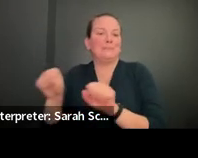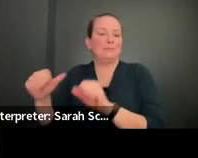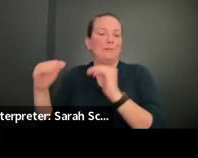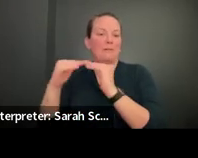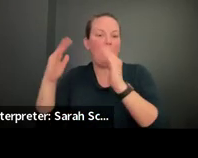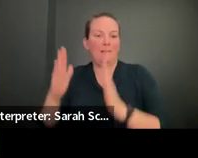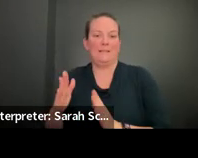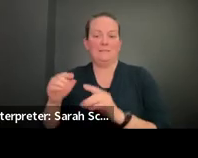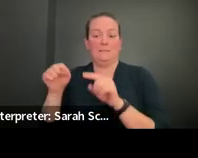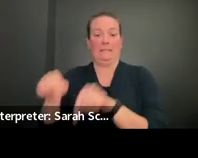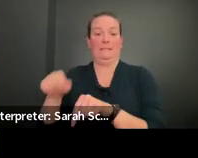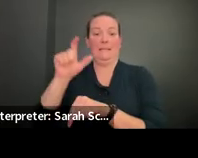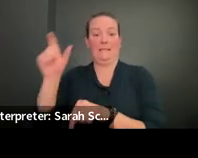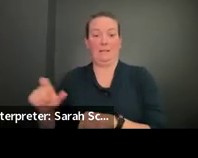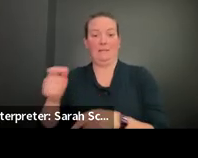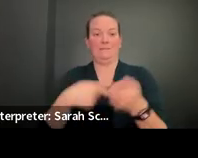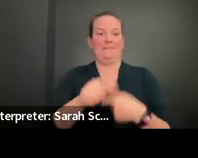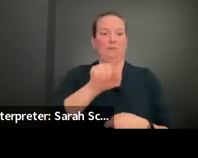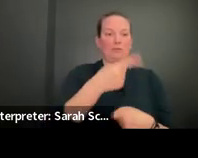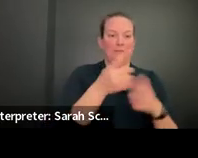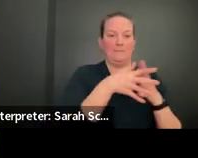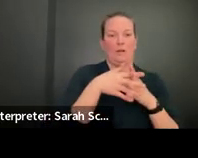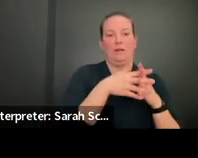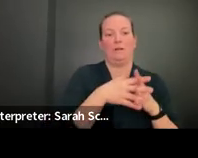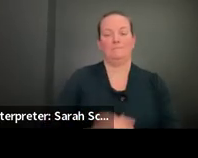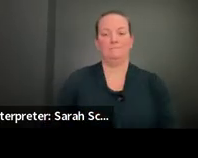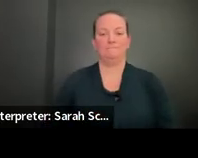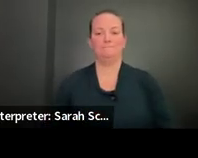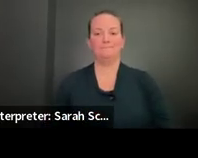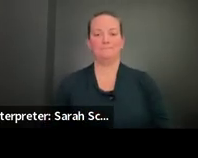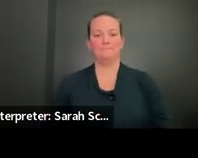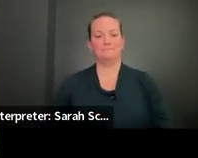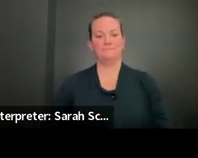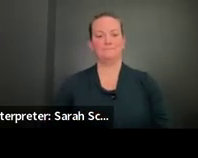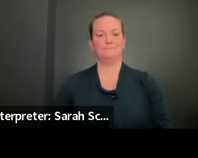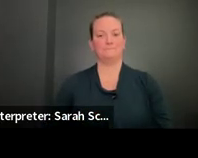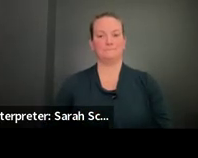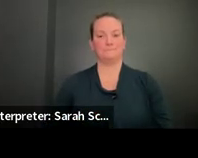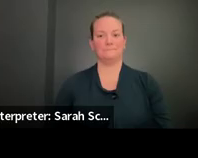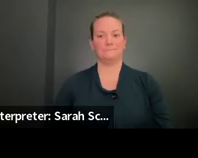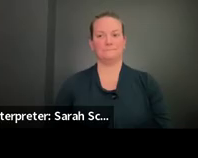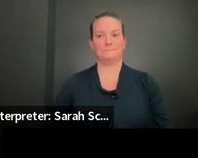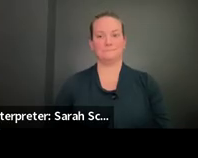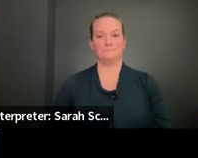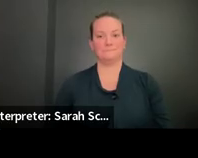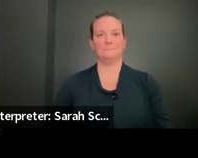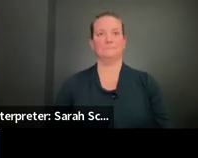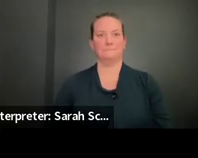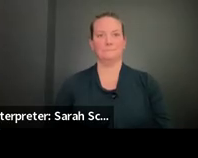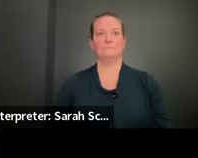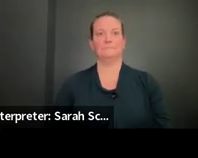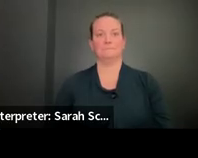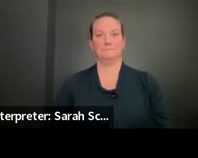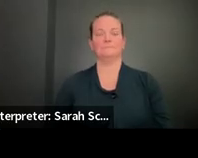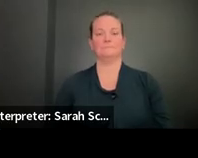Italy instead of based in America. Vediamo, move on.